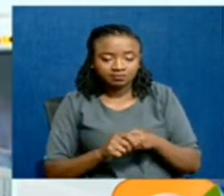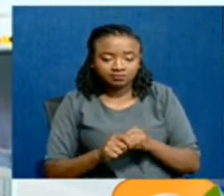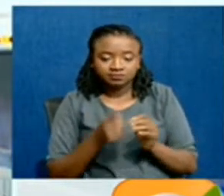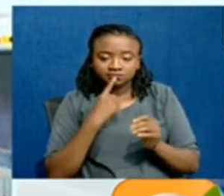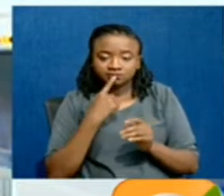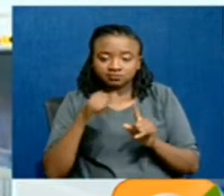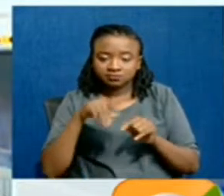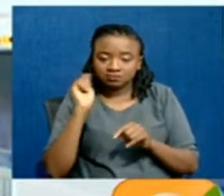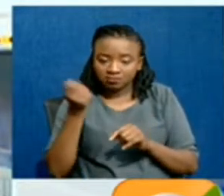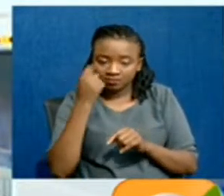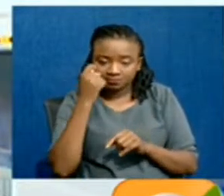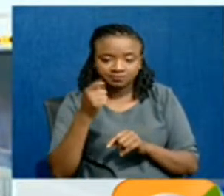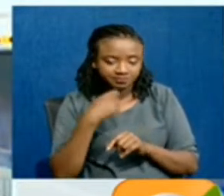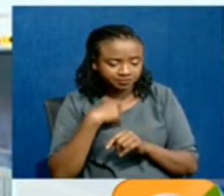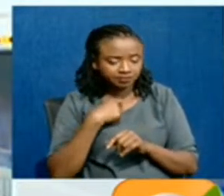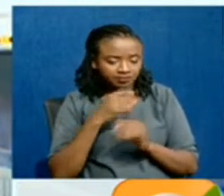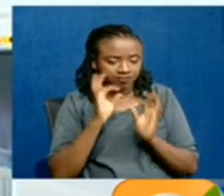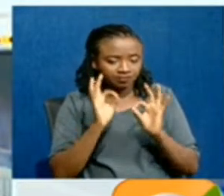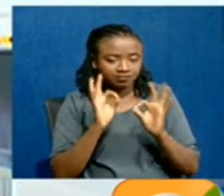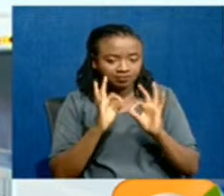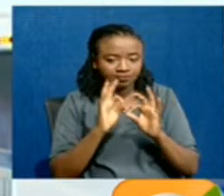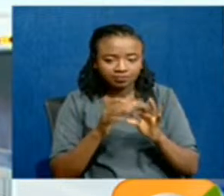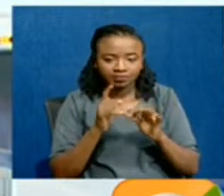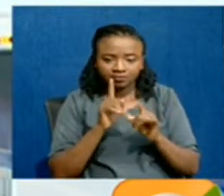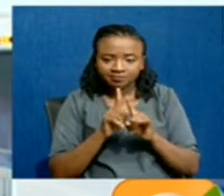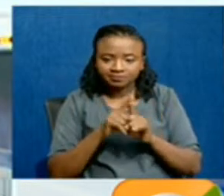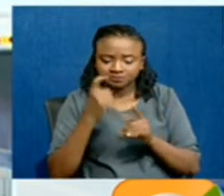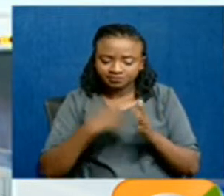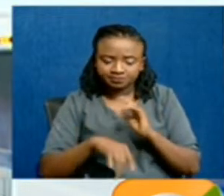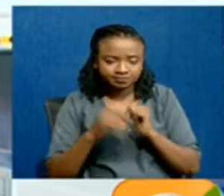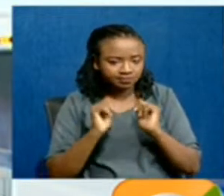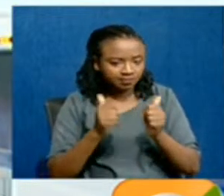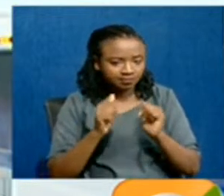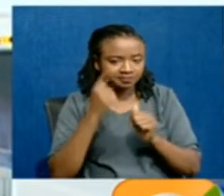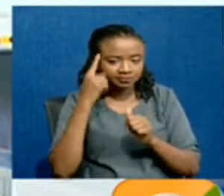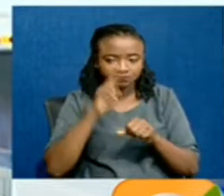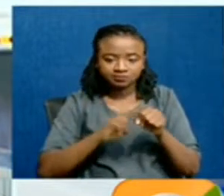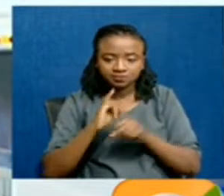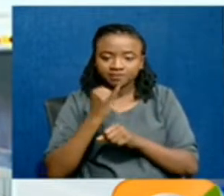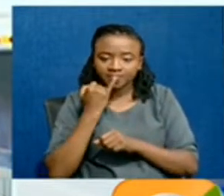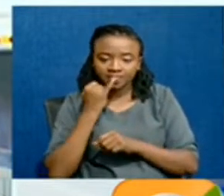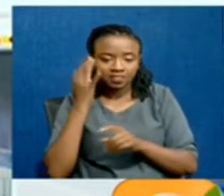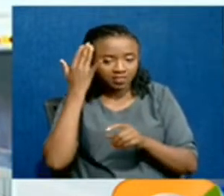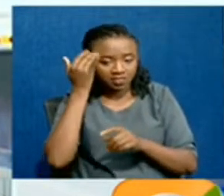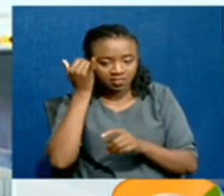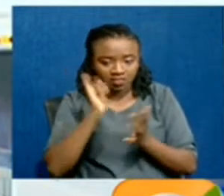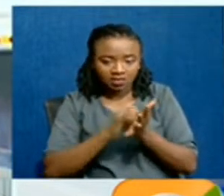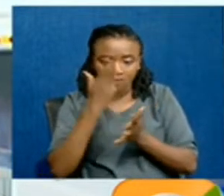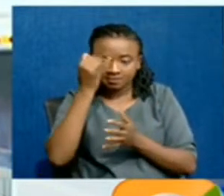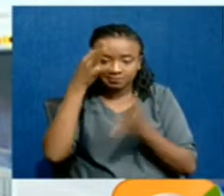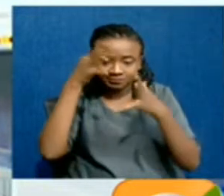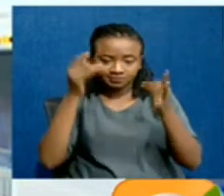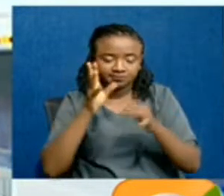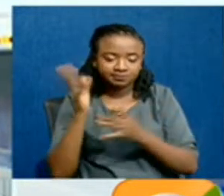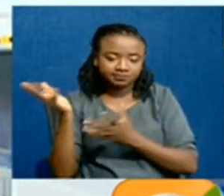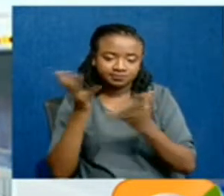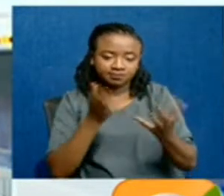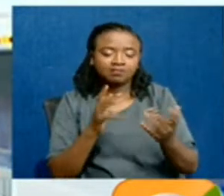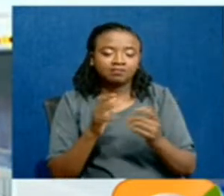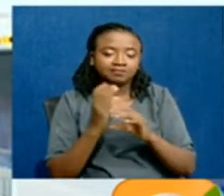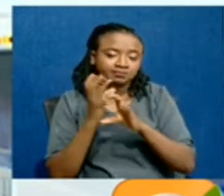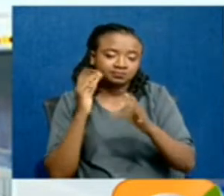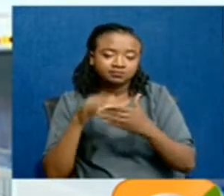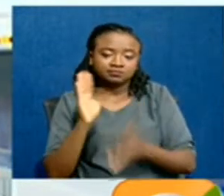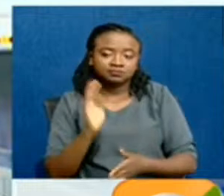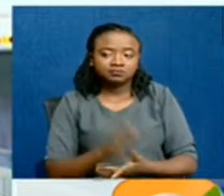and capacity, favorable e-mobility tariff as key factors in its decision to enter the market, as Wamboi Wangoi tells us in the following